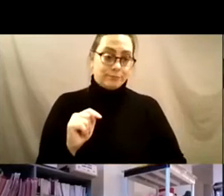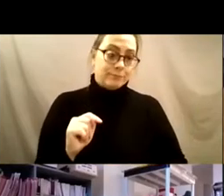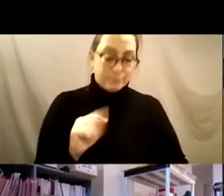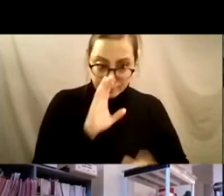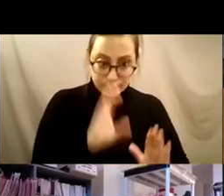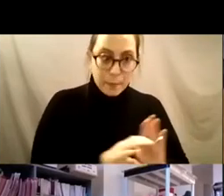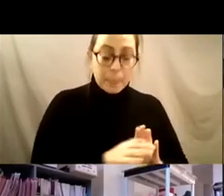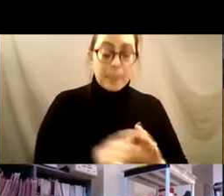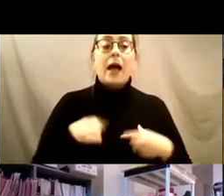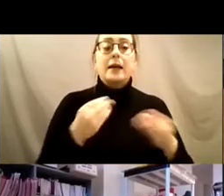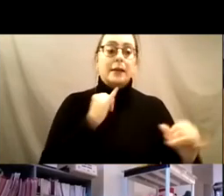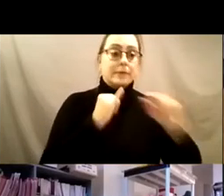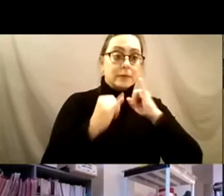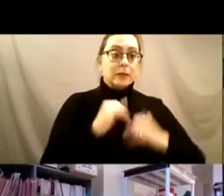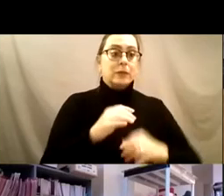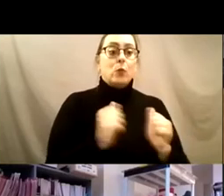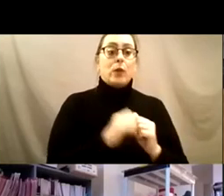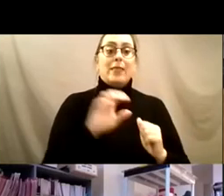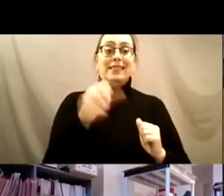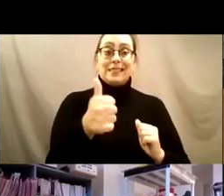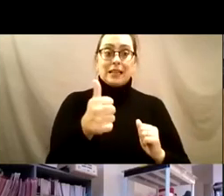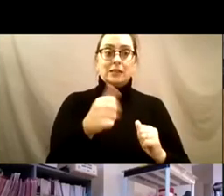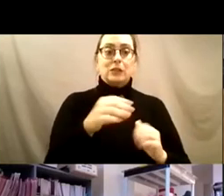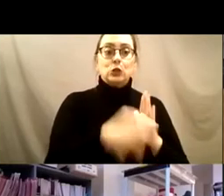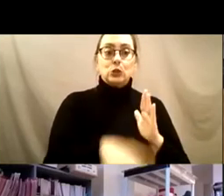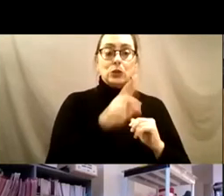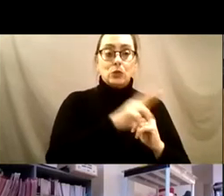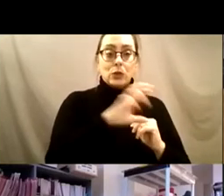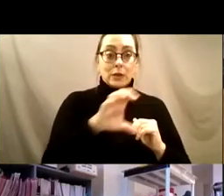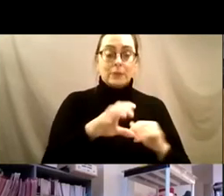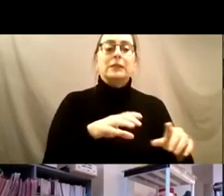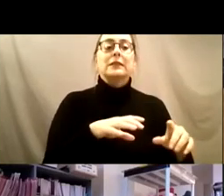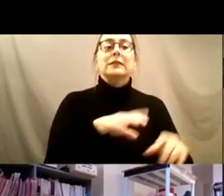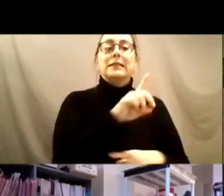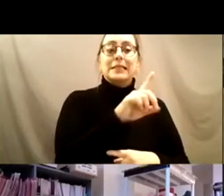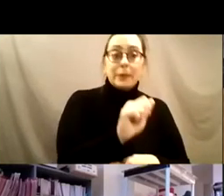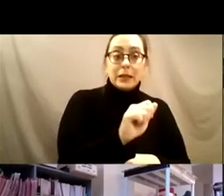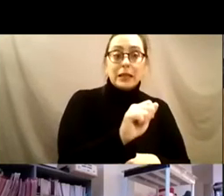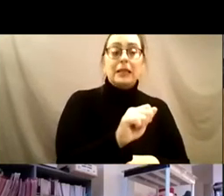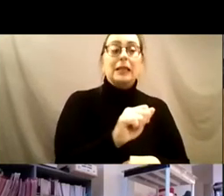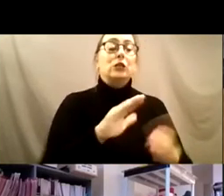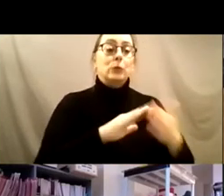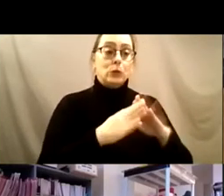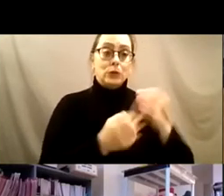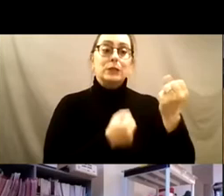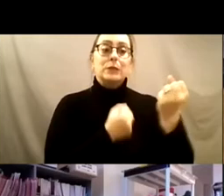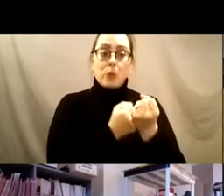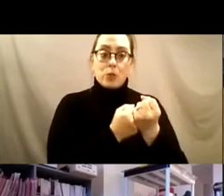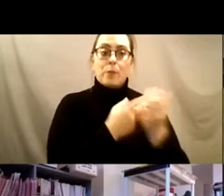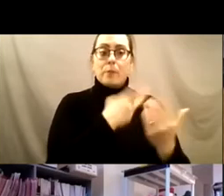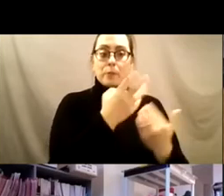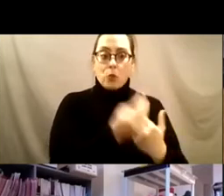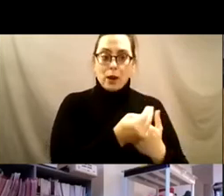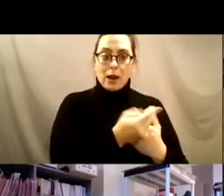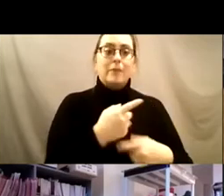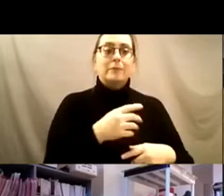gave an interview with over 10 students from the Red River in the Disabilities and Community Support Program. And lastly,